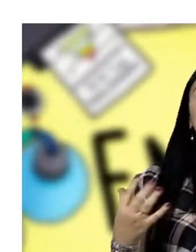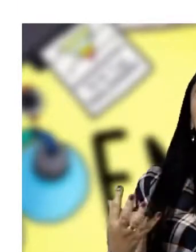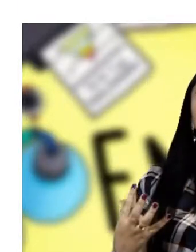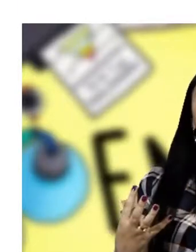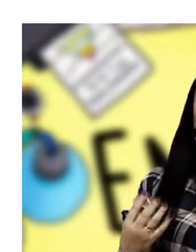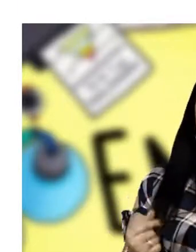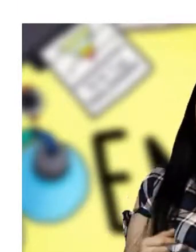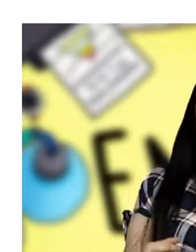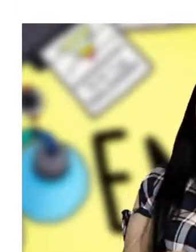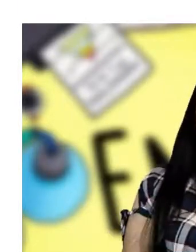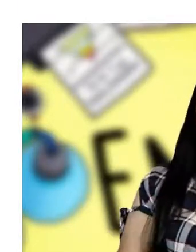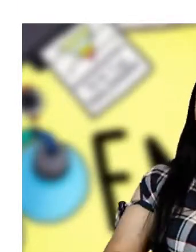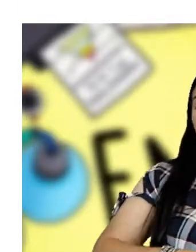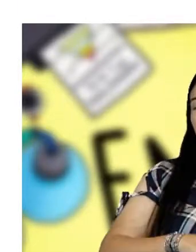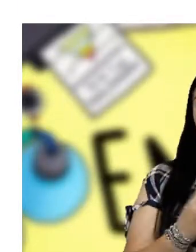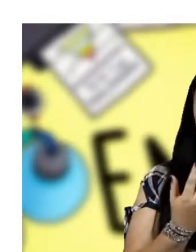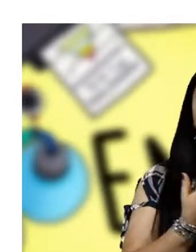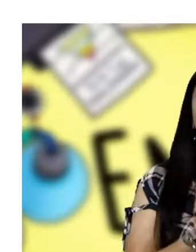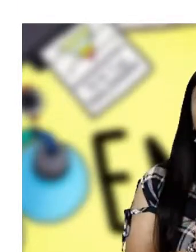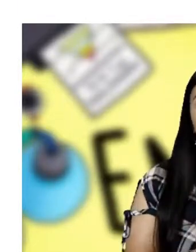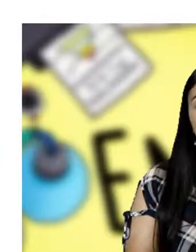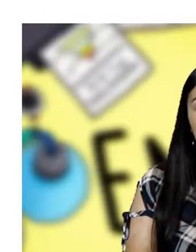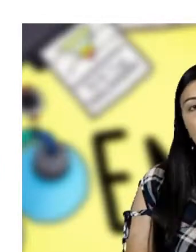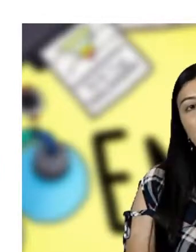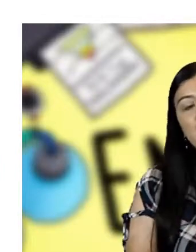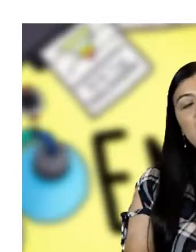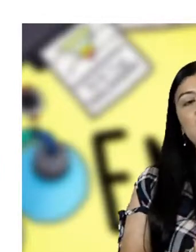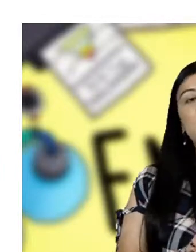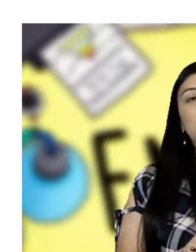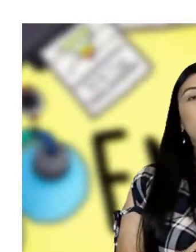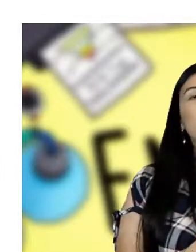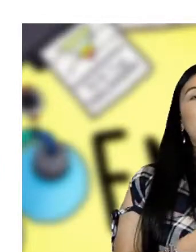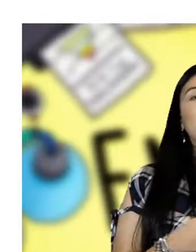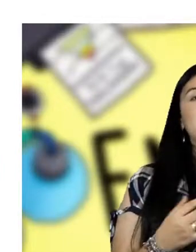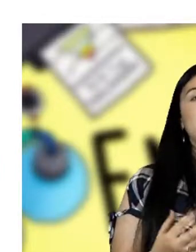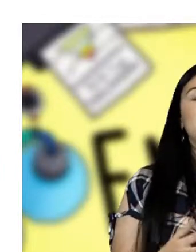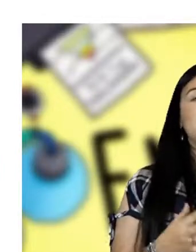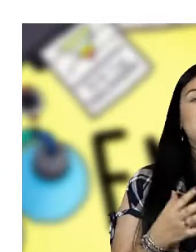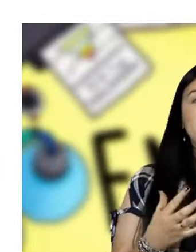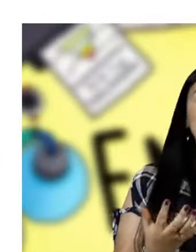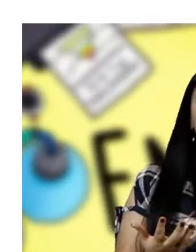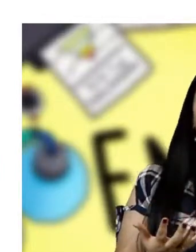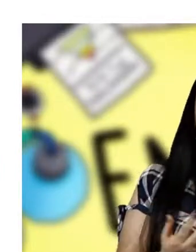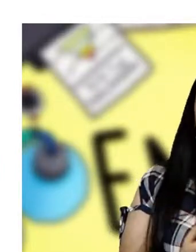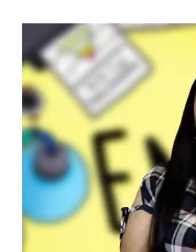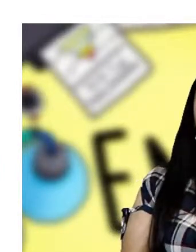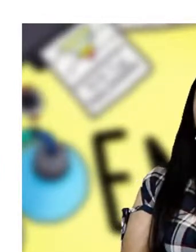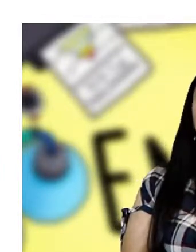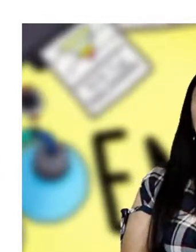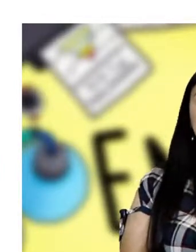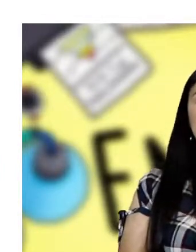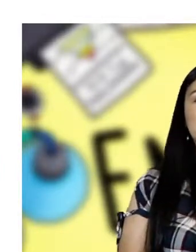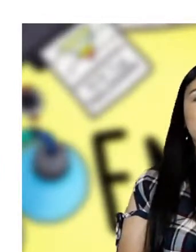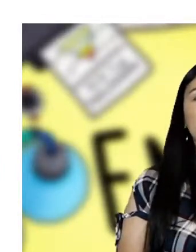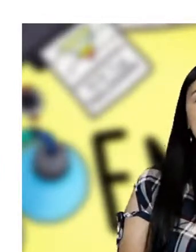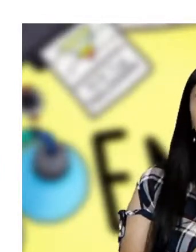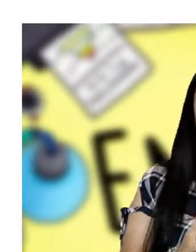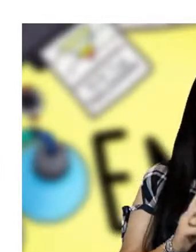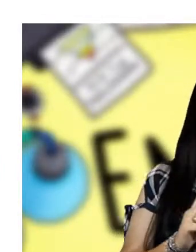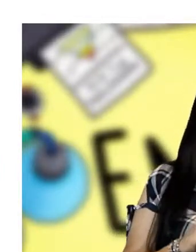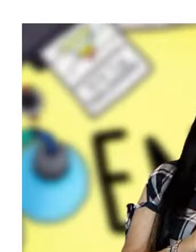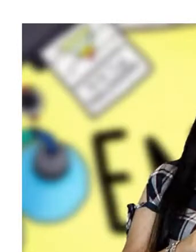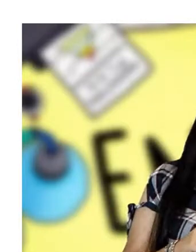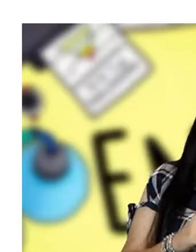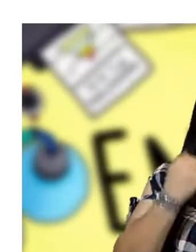about ailments, like when you have pain in your body or you have some illness in your body. For example, we